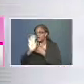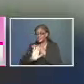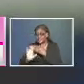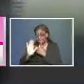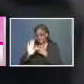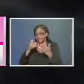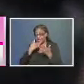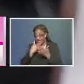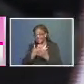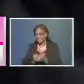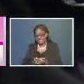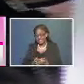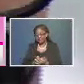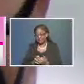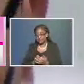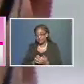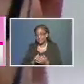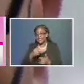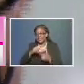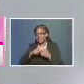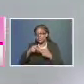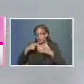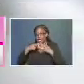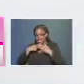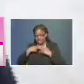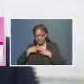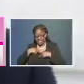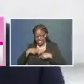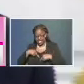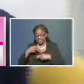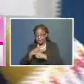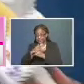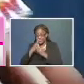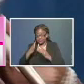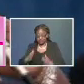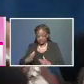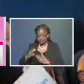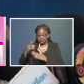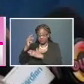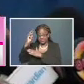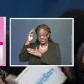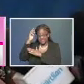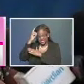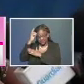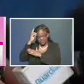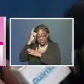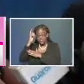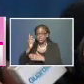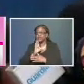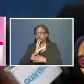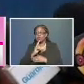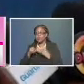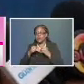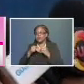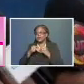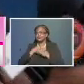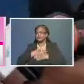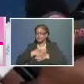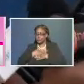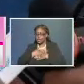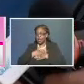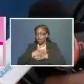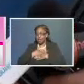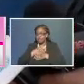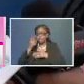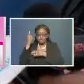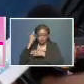effective. Minister of Health and Wellness, the Honorable Dr. Michael Darvall, says this latest donation is appreciated and will assist in the